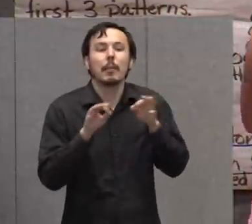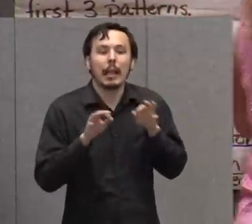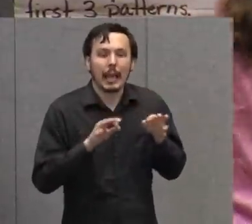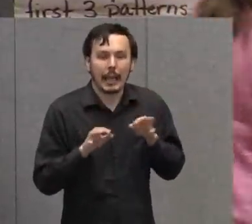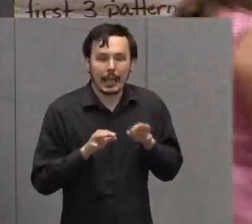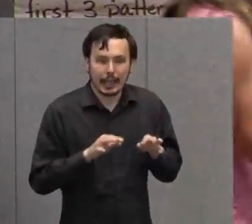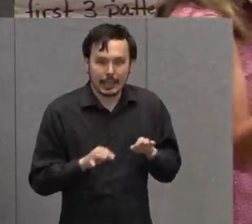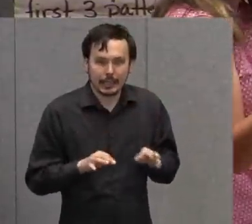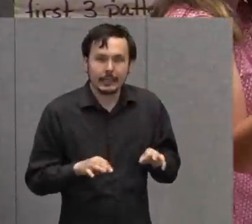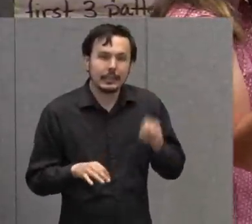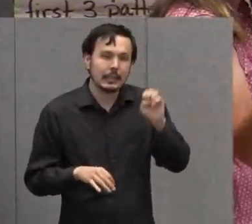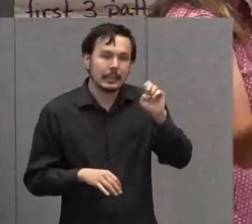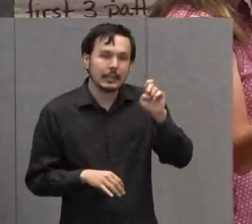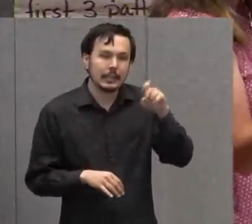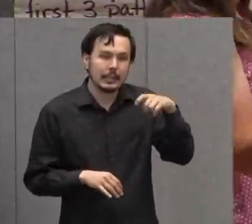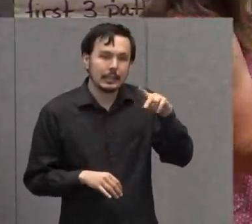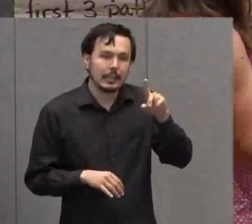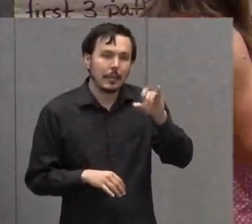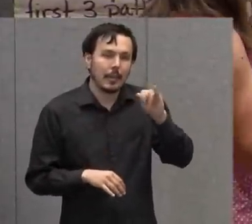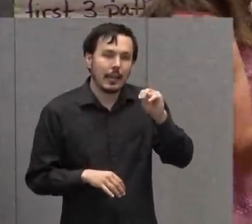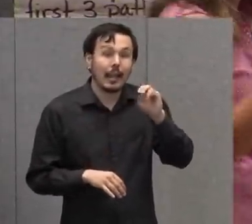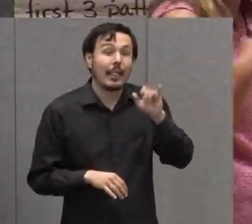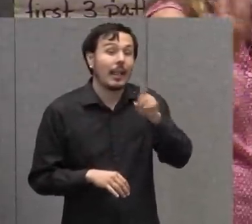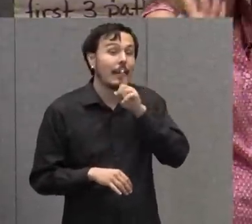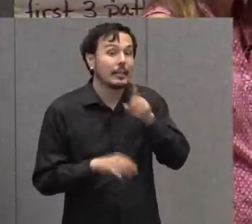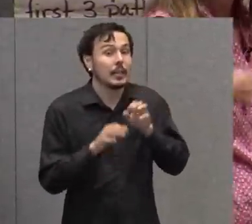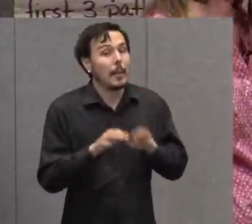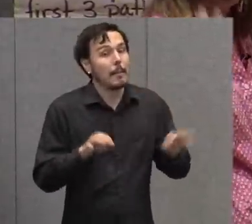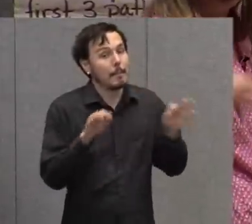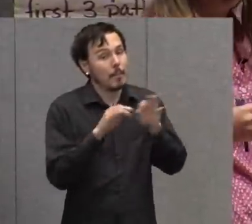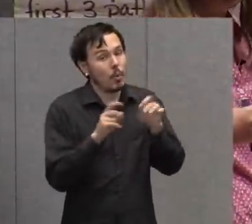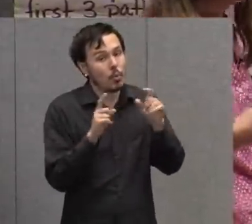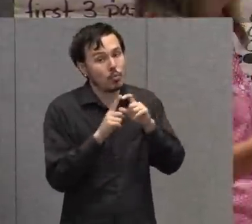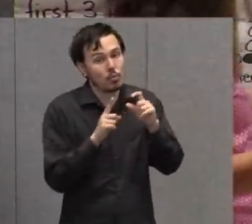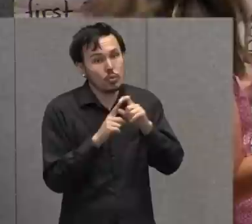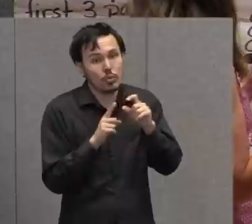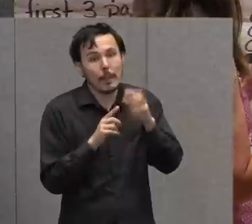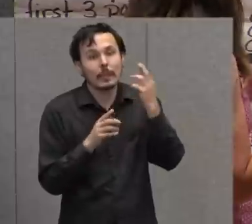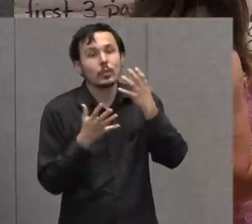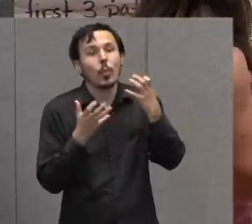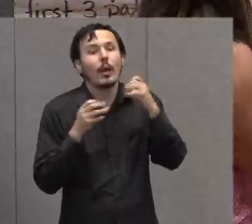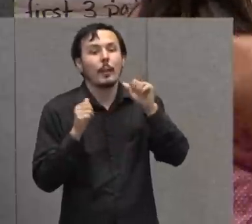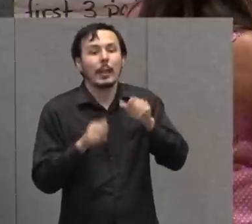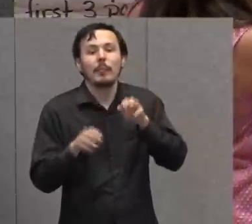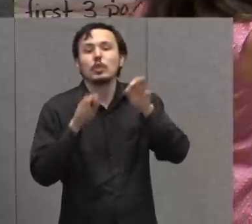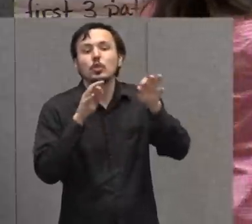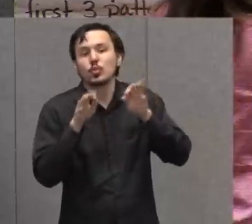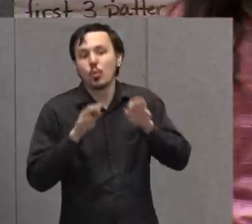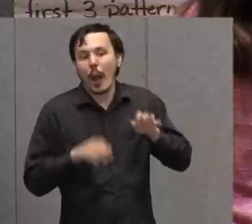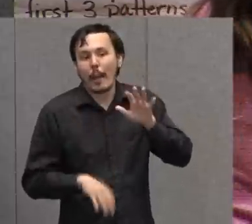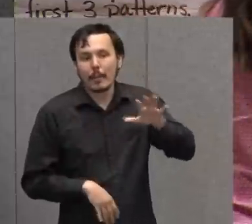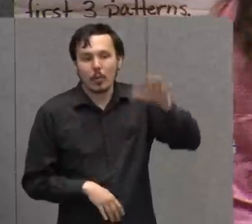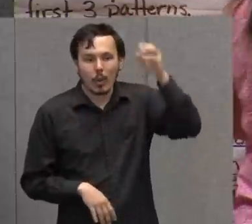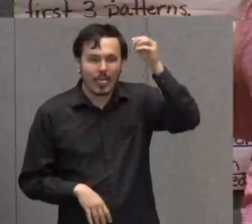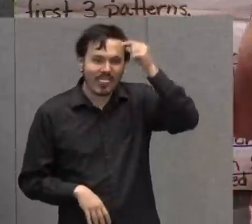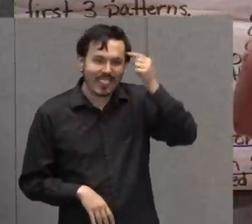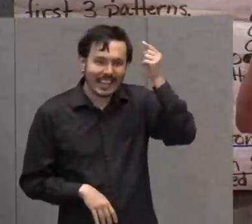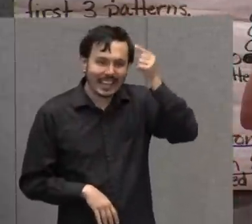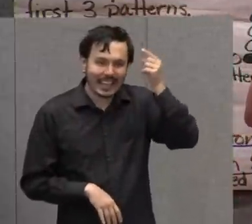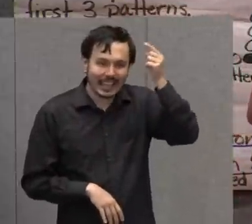very important, right? We always want to make sure we can talk about our thinking that we're doing. And then how many